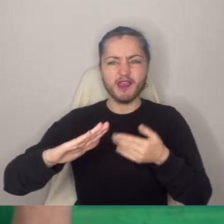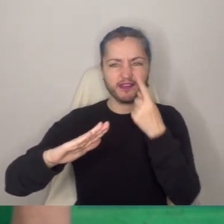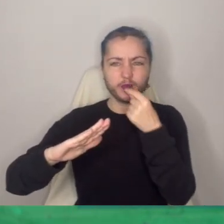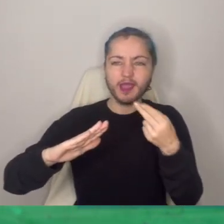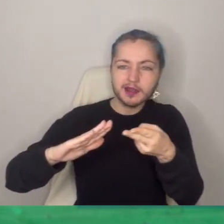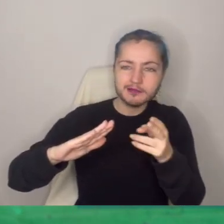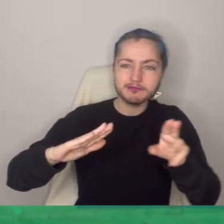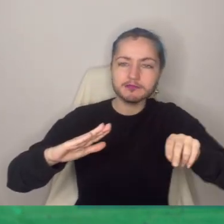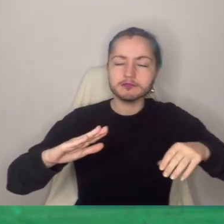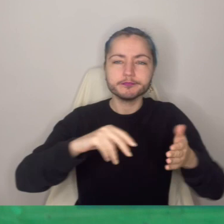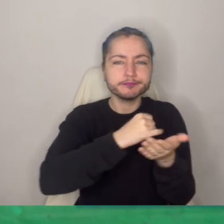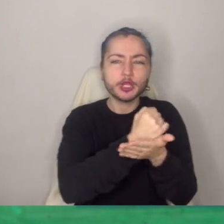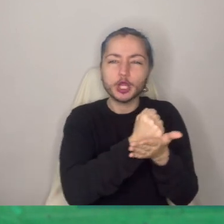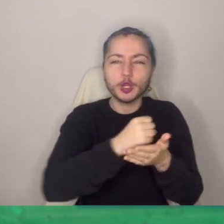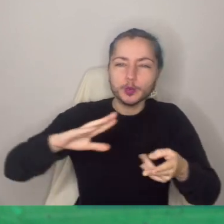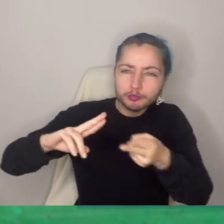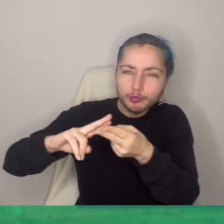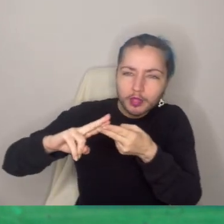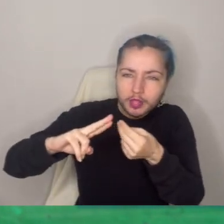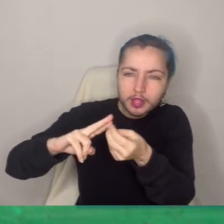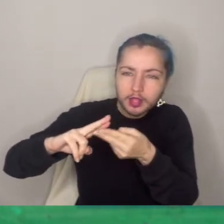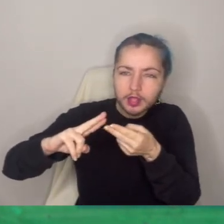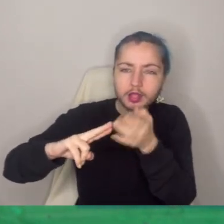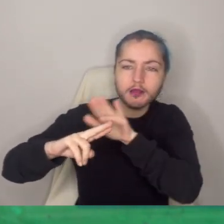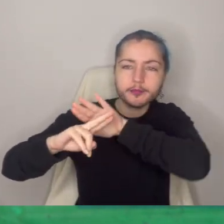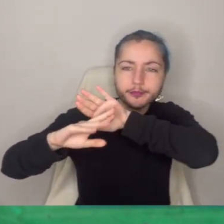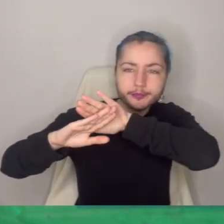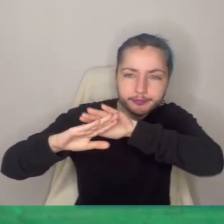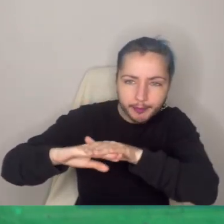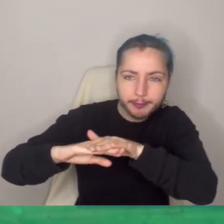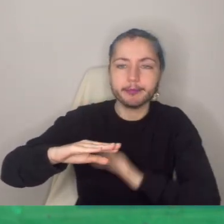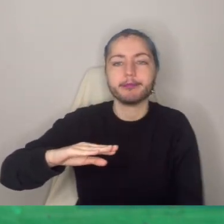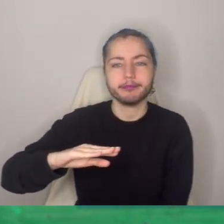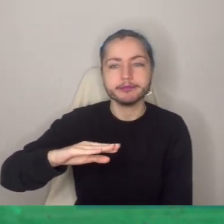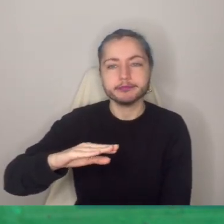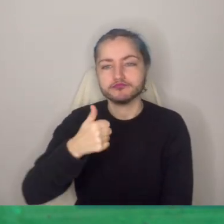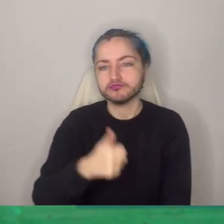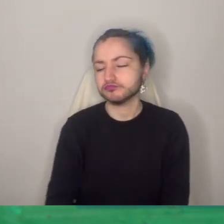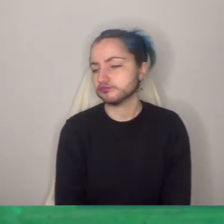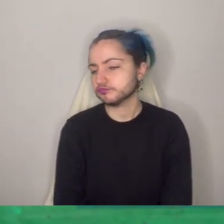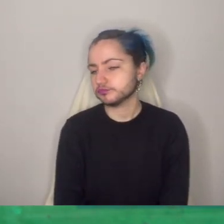down.